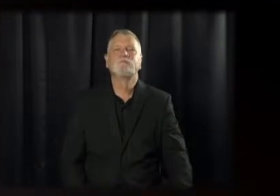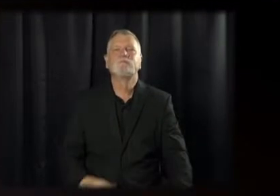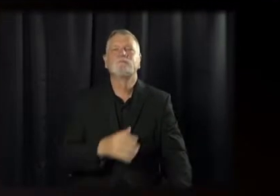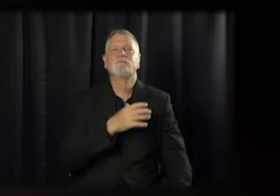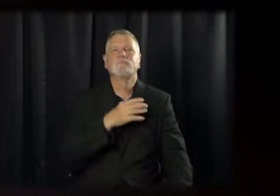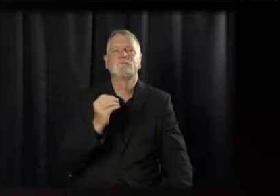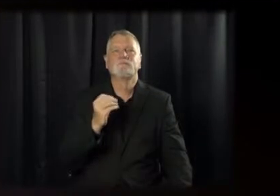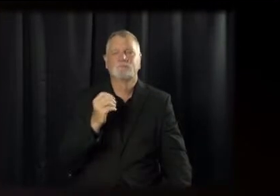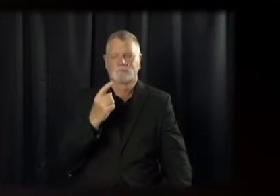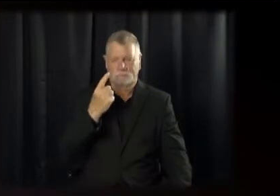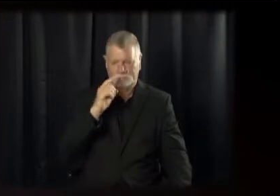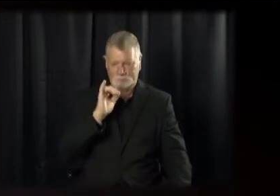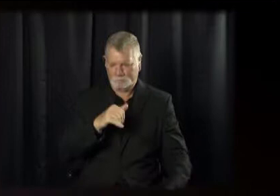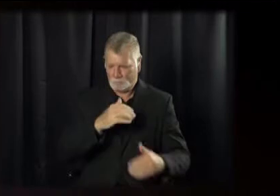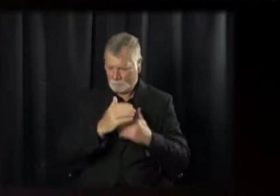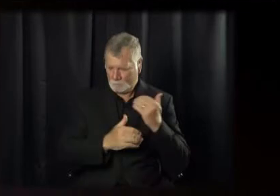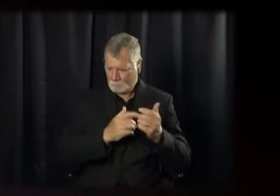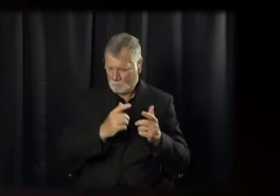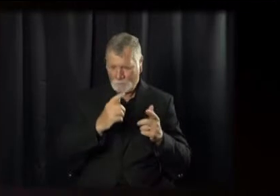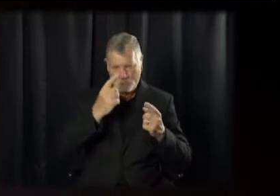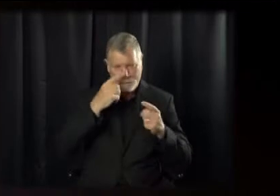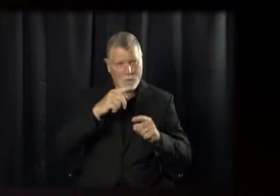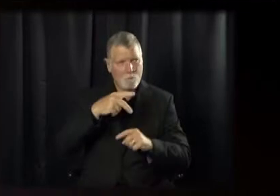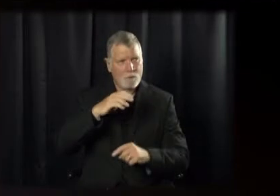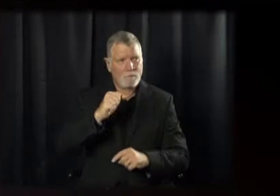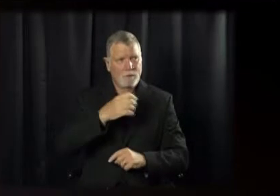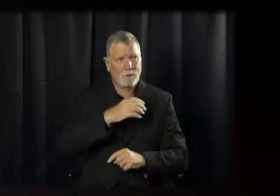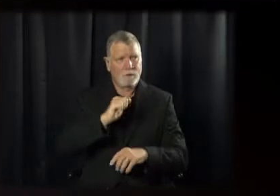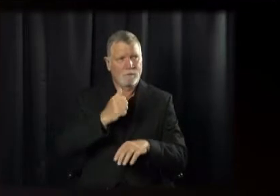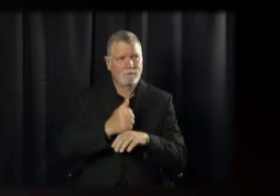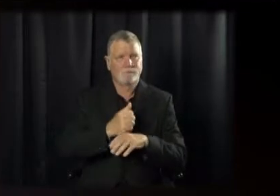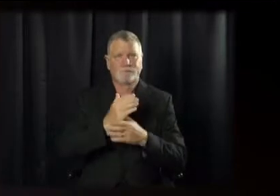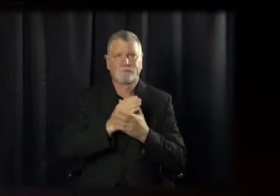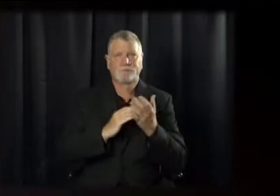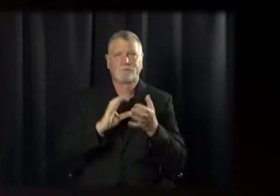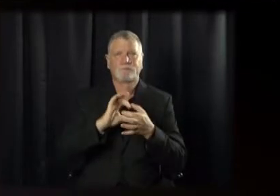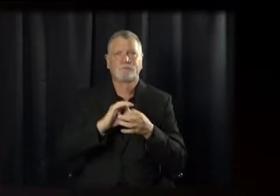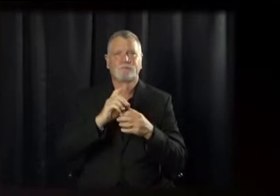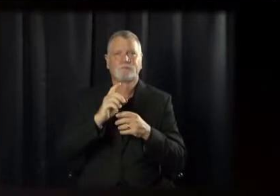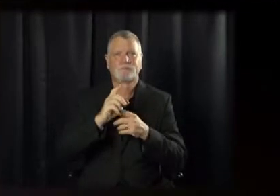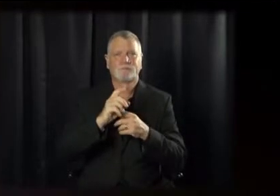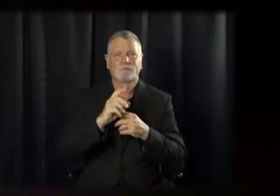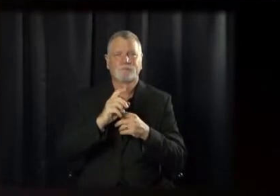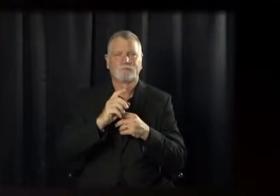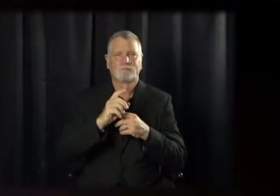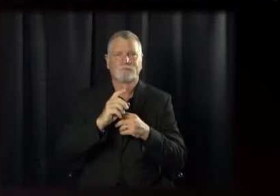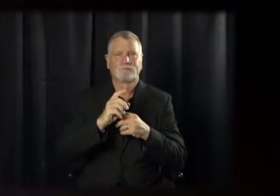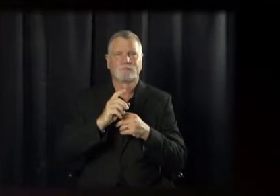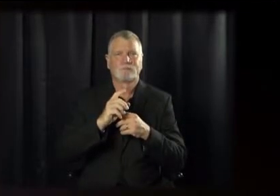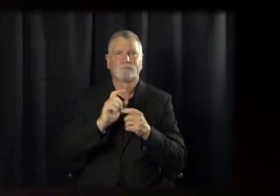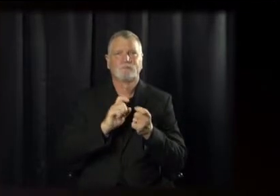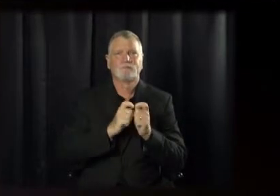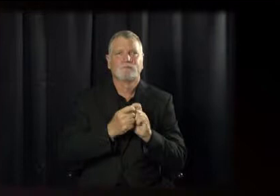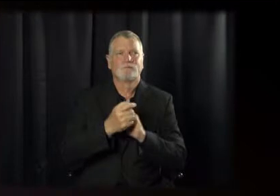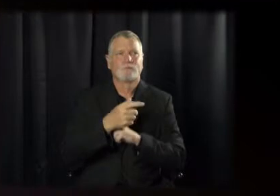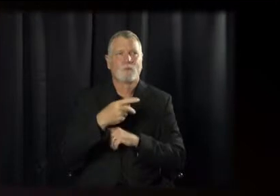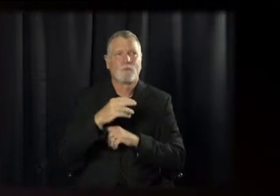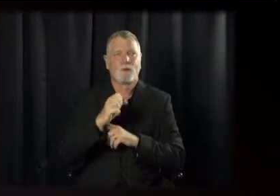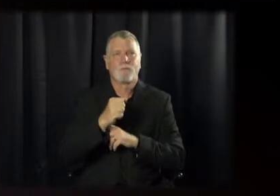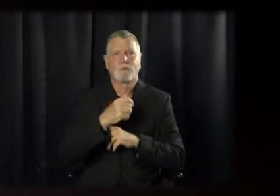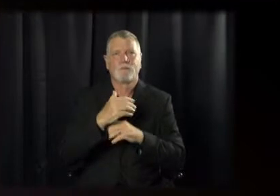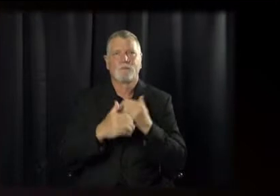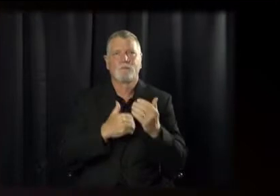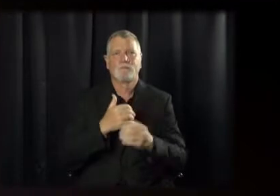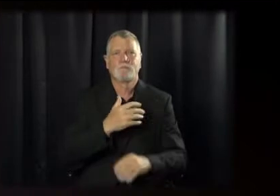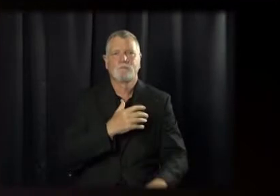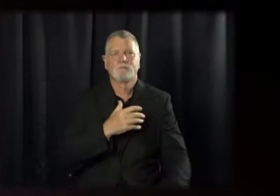on the progress achieved by Prepa in implementing some of the key elements of the transformation. Prepa's progress in